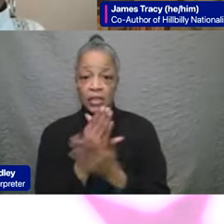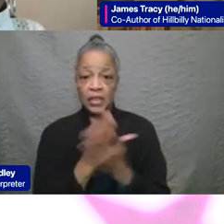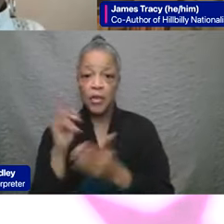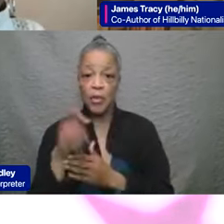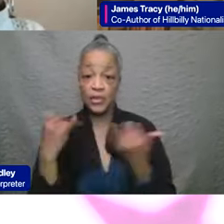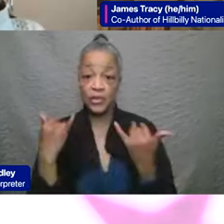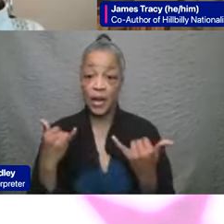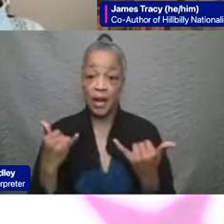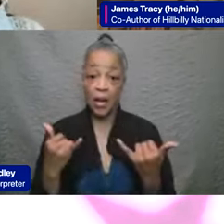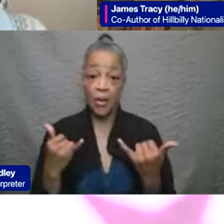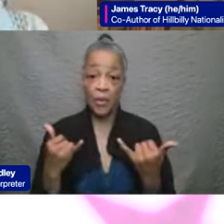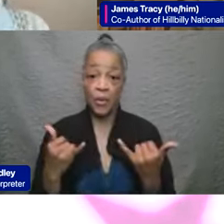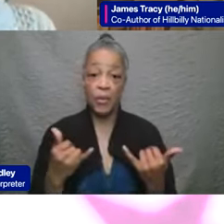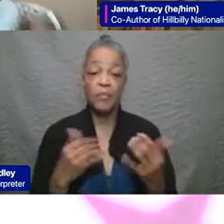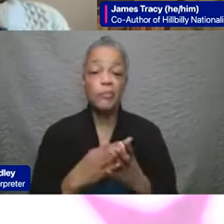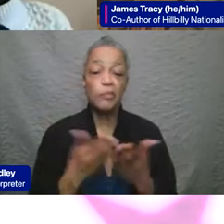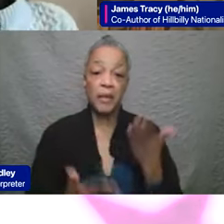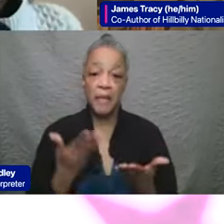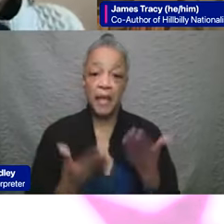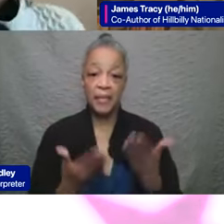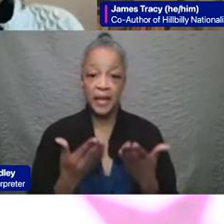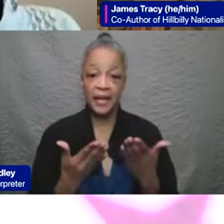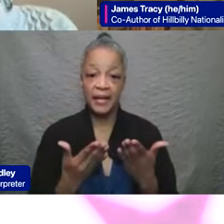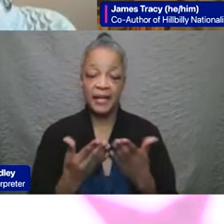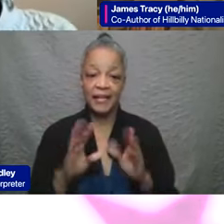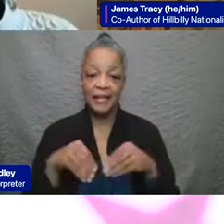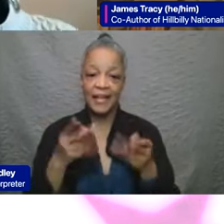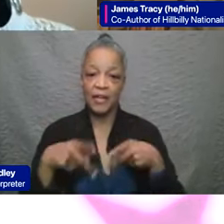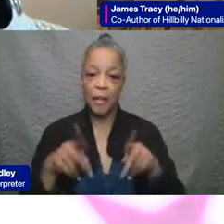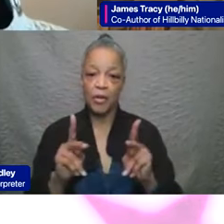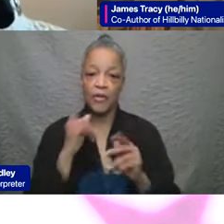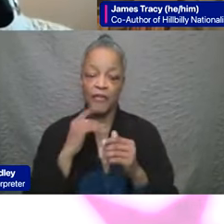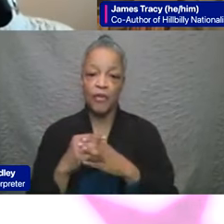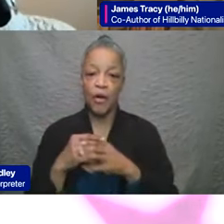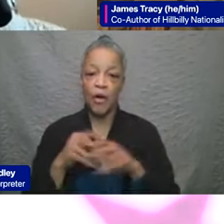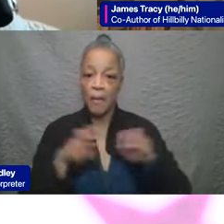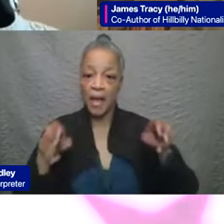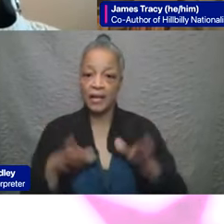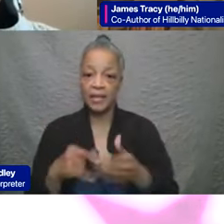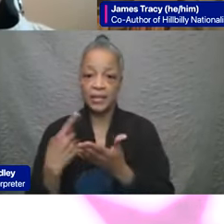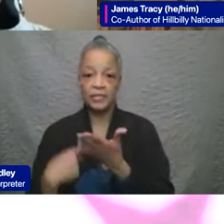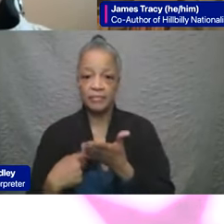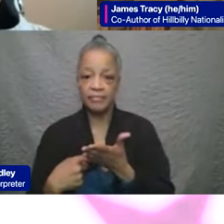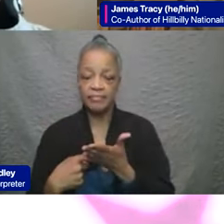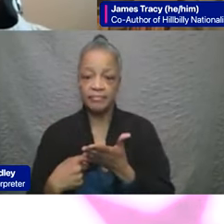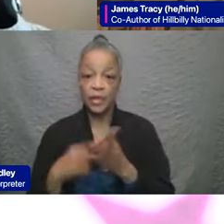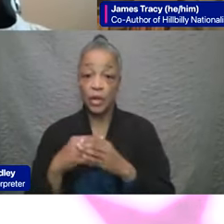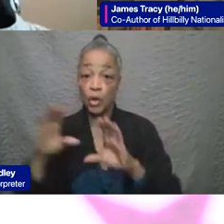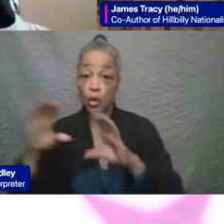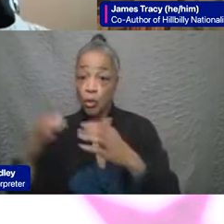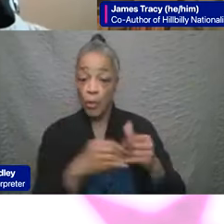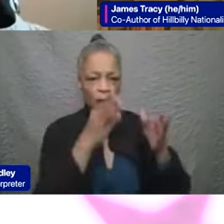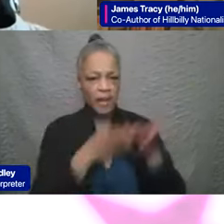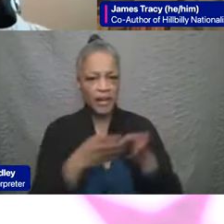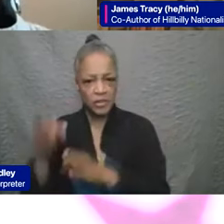now. And maybe, you know, I'll give a chance for the panelists to respond, either as a group or individually. But